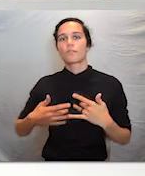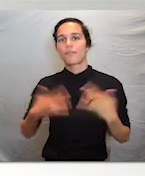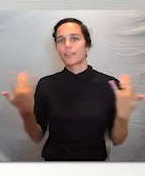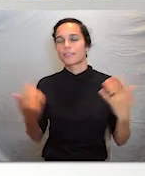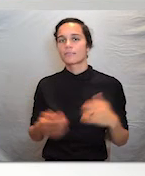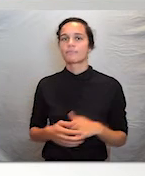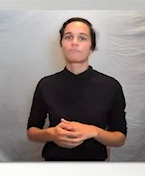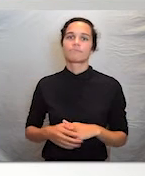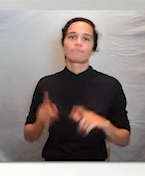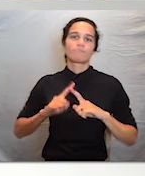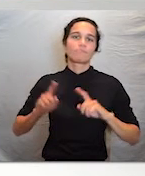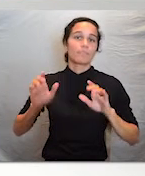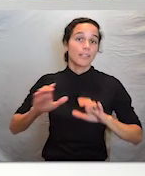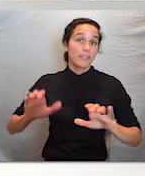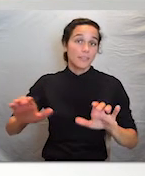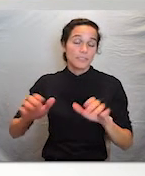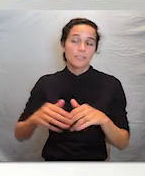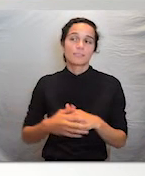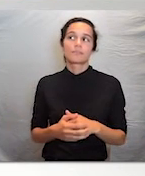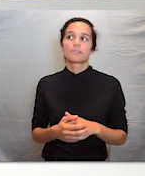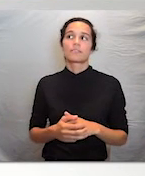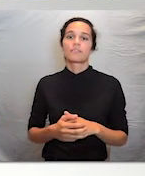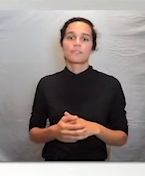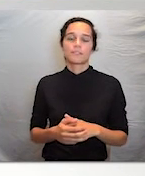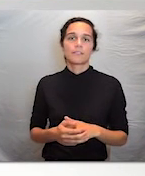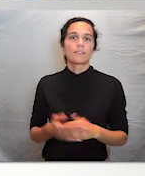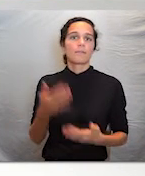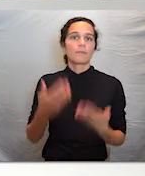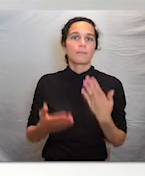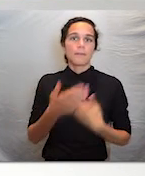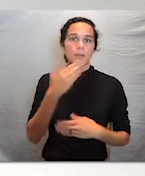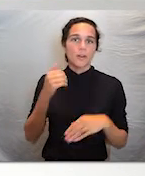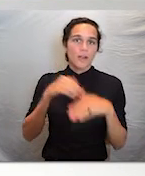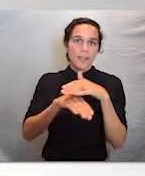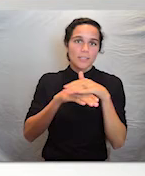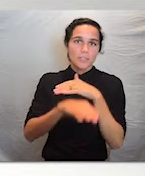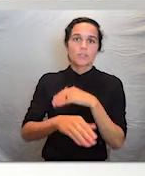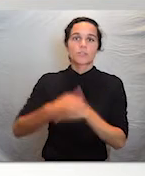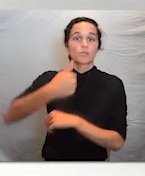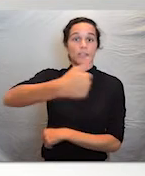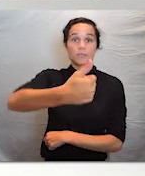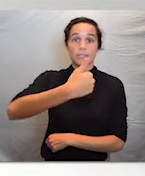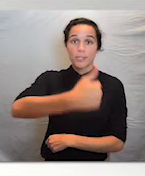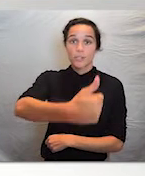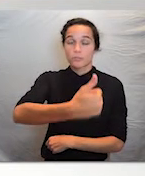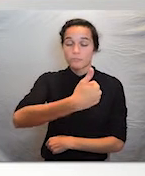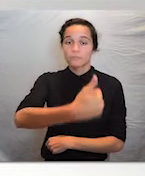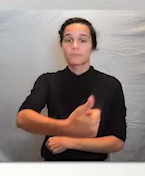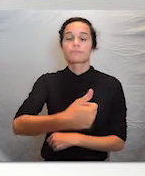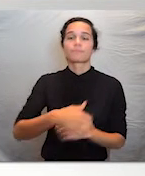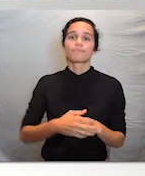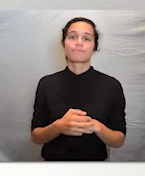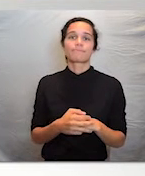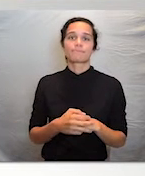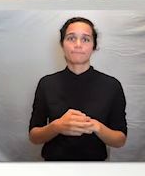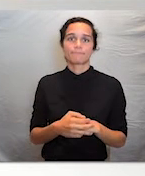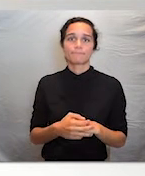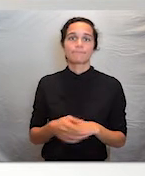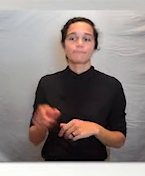activities, whether it be getting access to transportation and having the